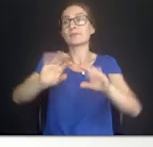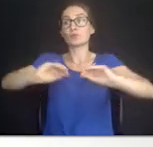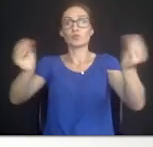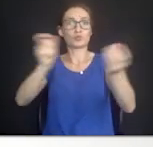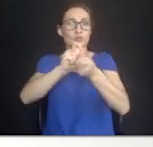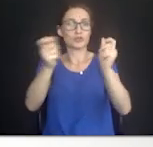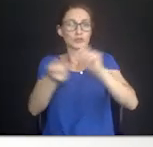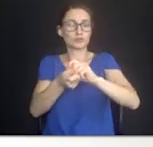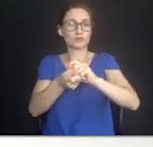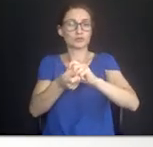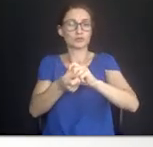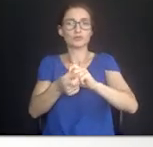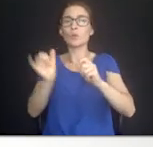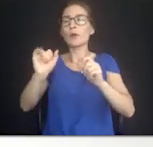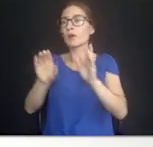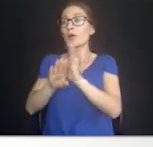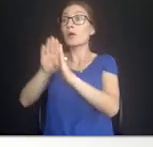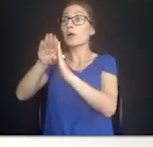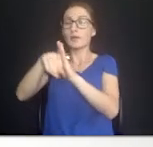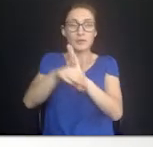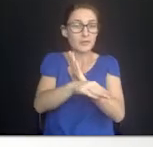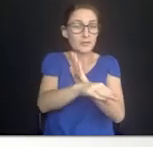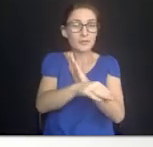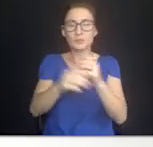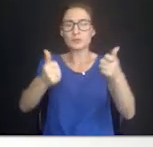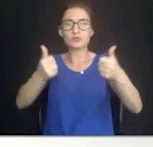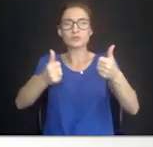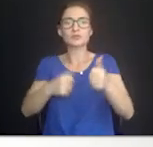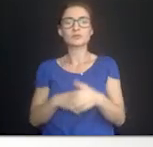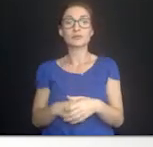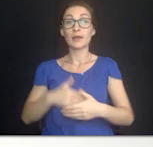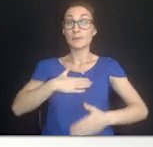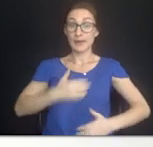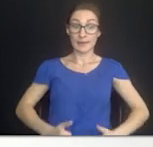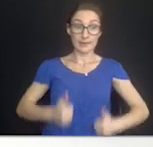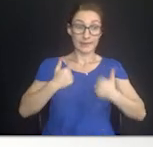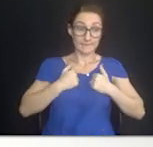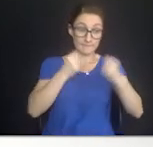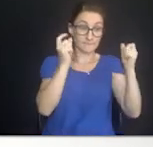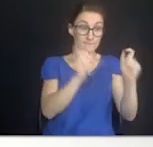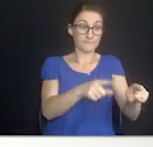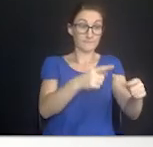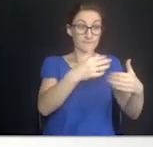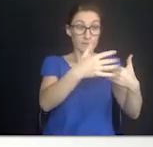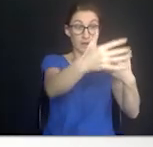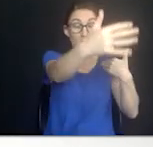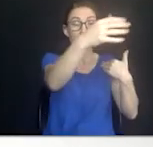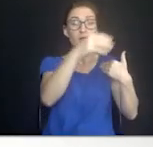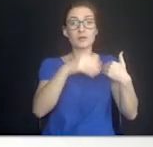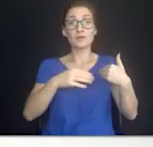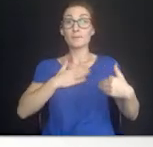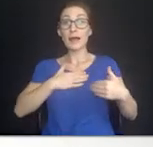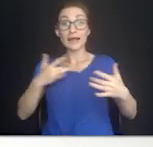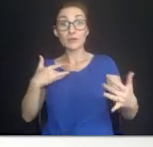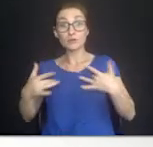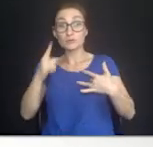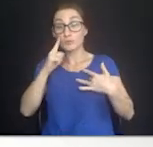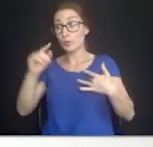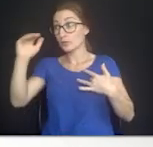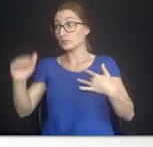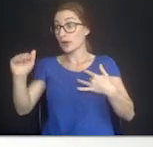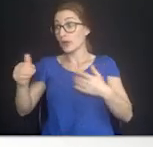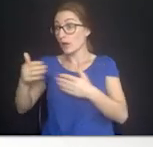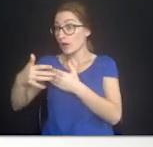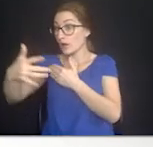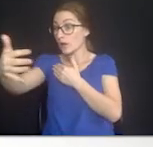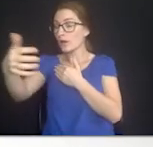the trajectory of what's happening and how my life is going to pan out in relation to my concerns, especially for special needs. And we need a place